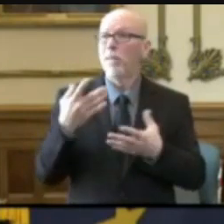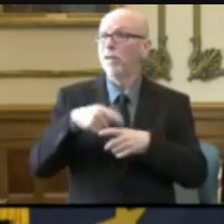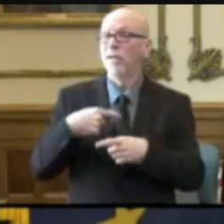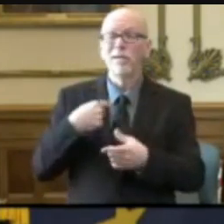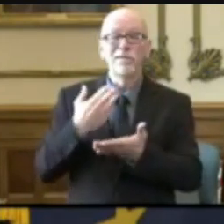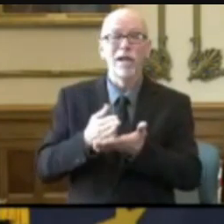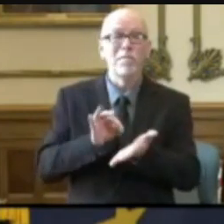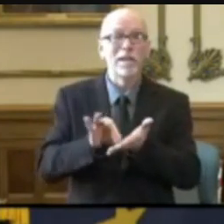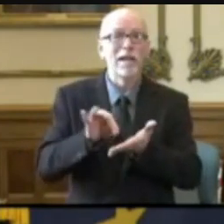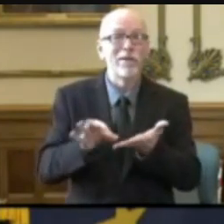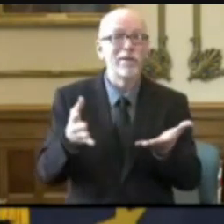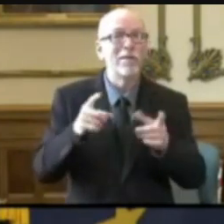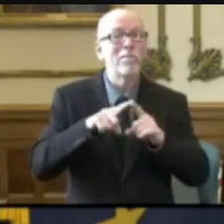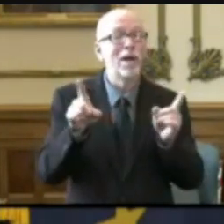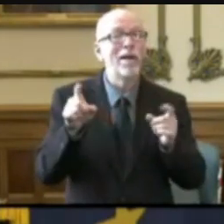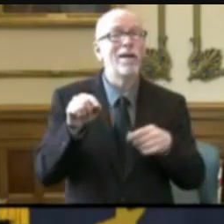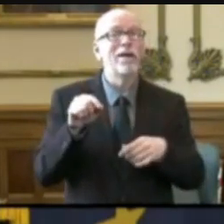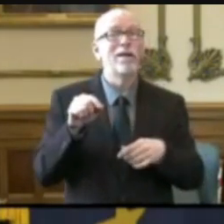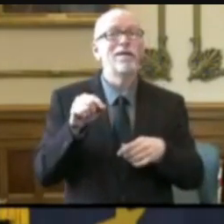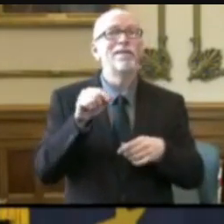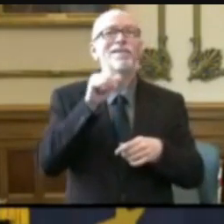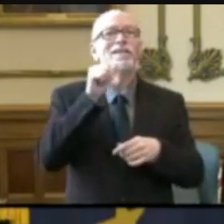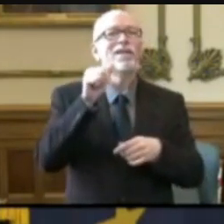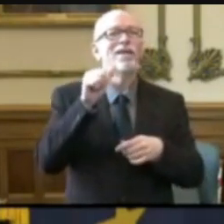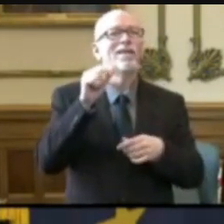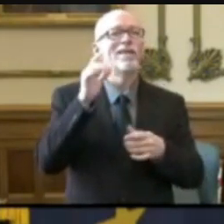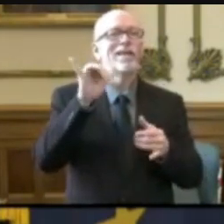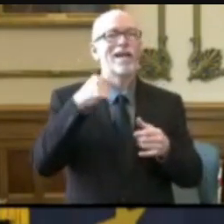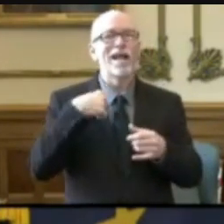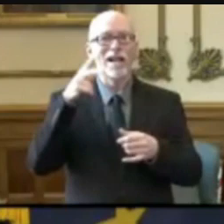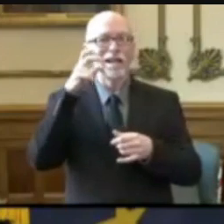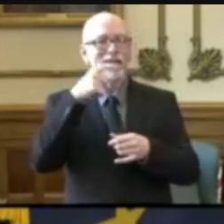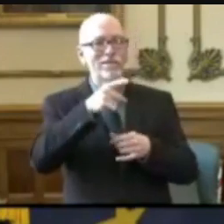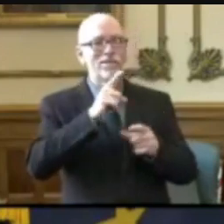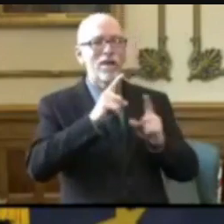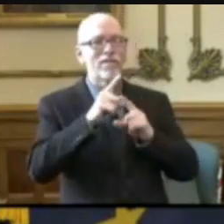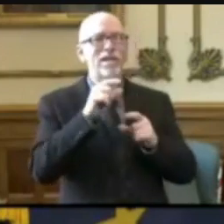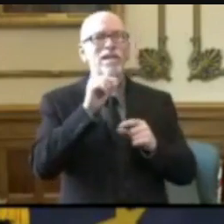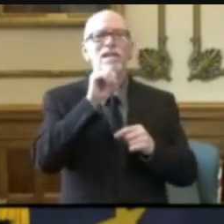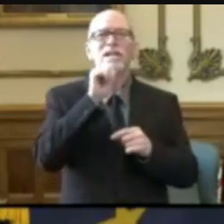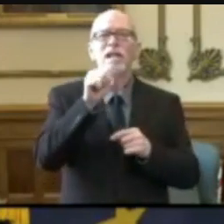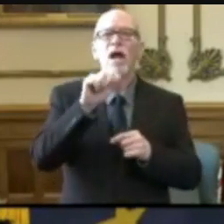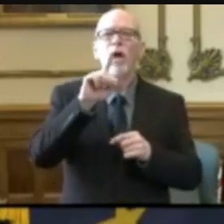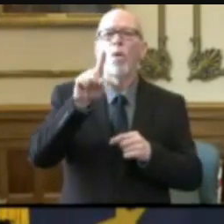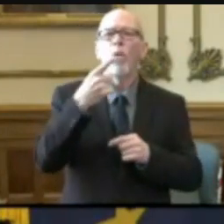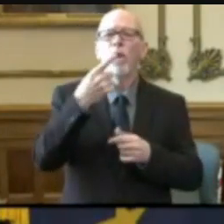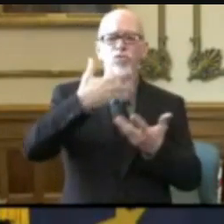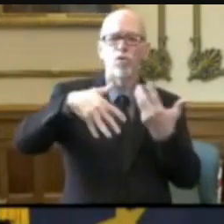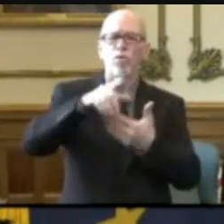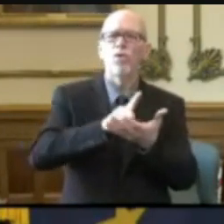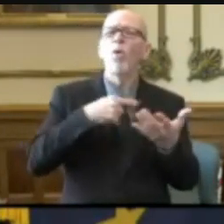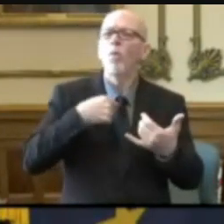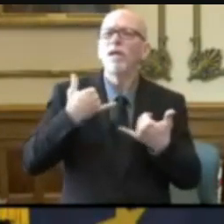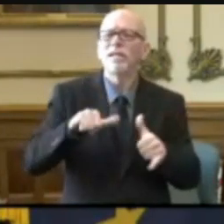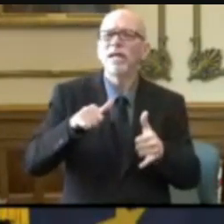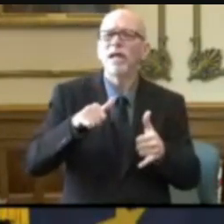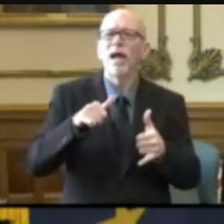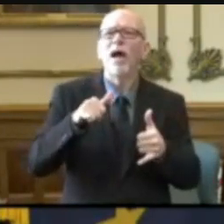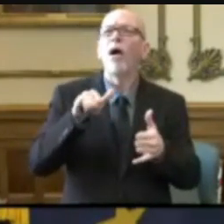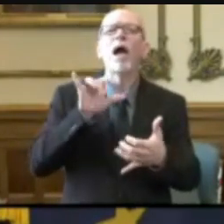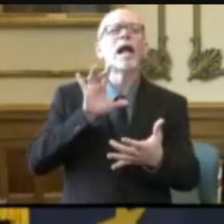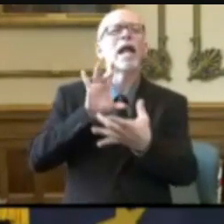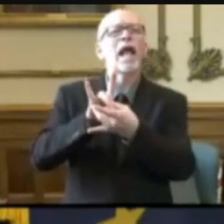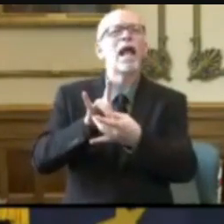It starts with not just, just listening to this conversation, not just social distancing. We're still socially connected.